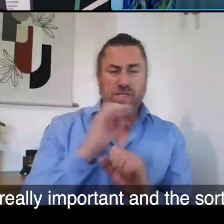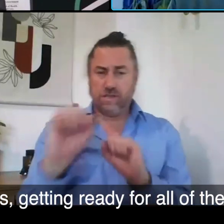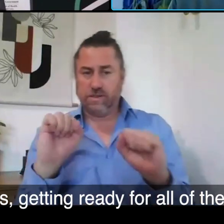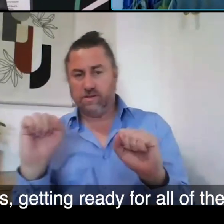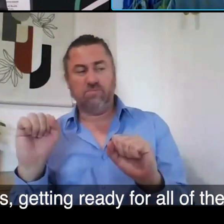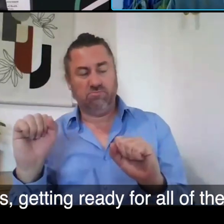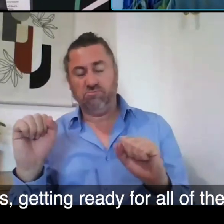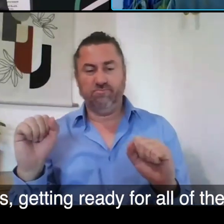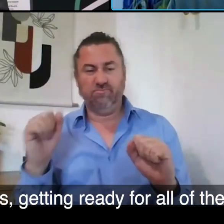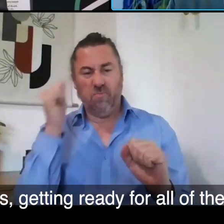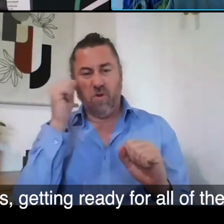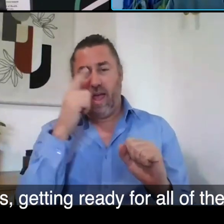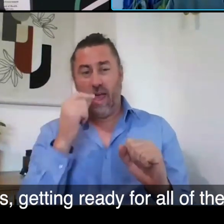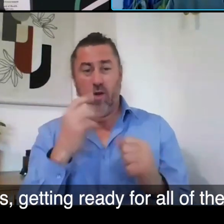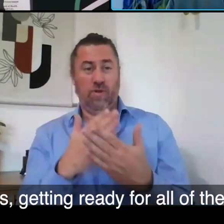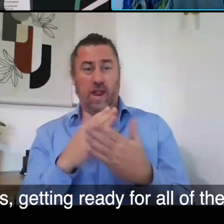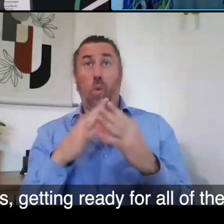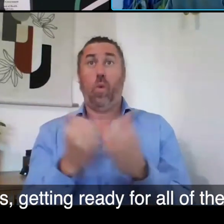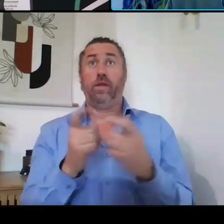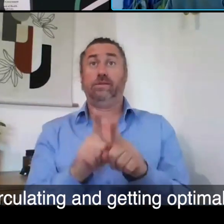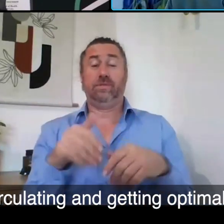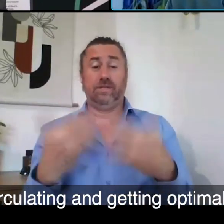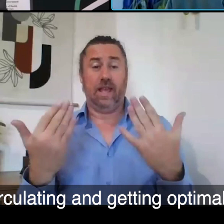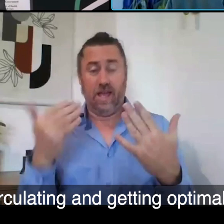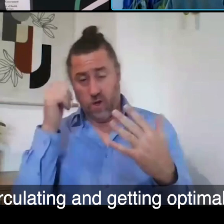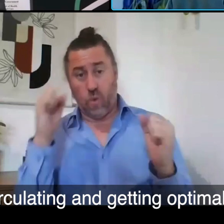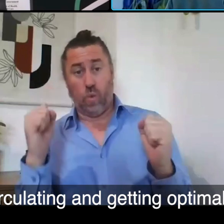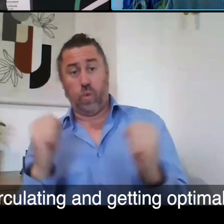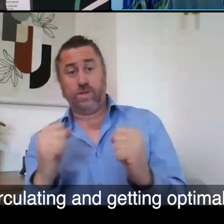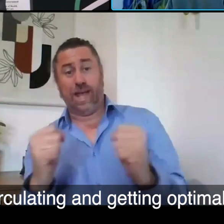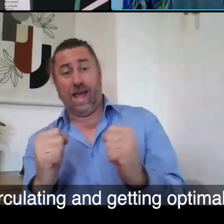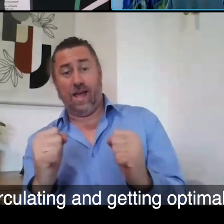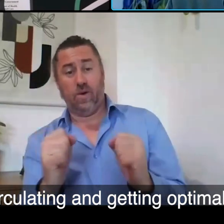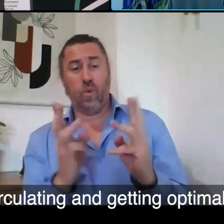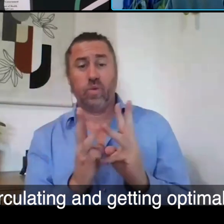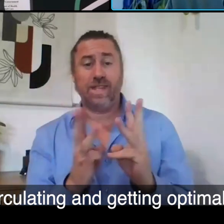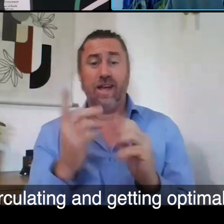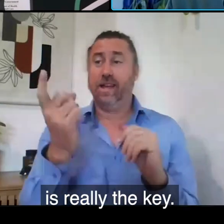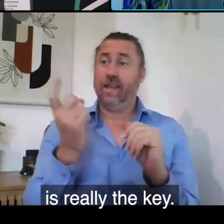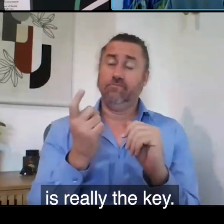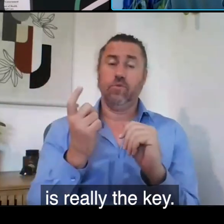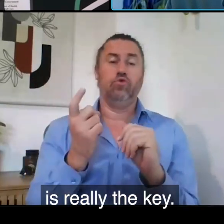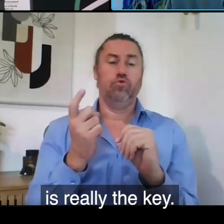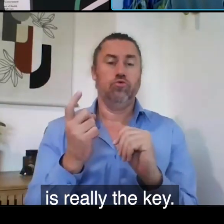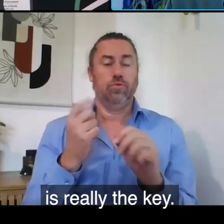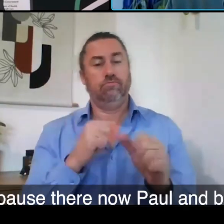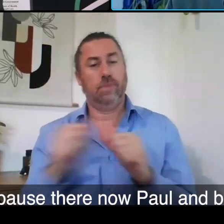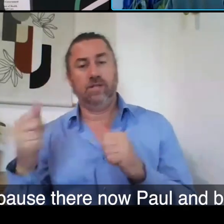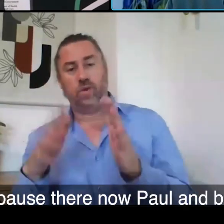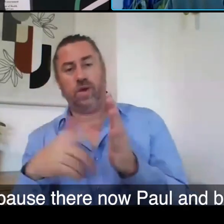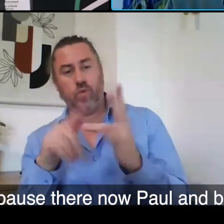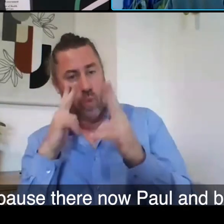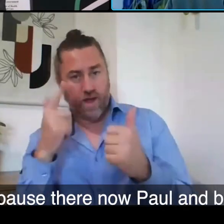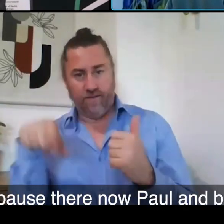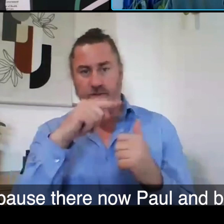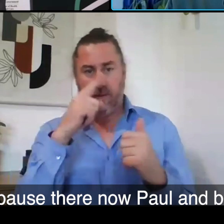sort of winter preparedness, getting ready for all of the viruses that might be circulating and getting optimal protection is really the key.